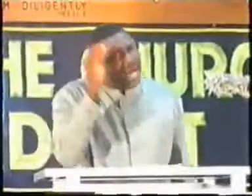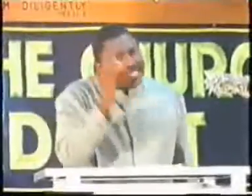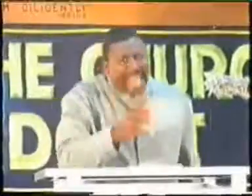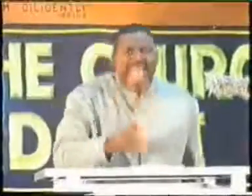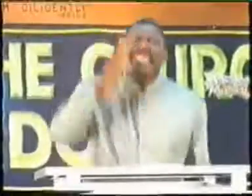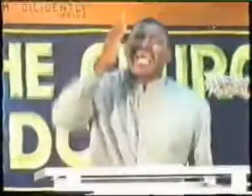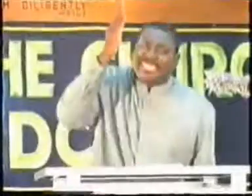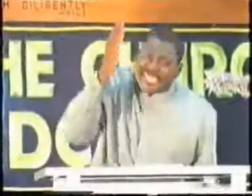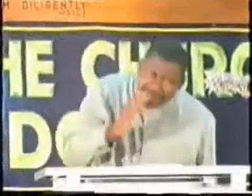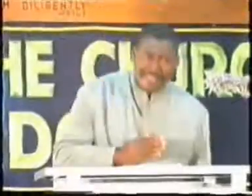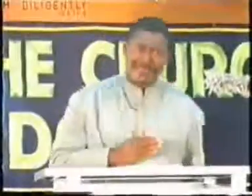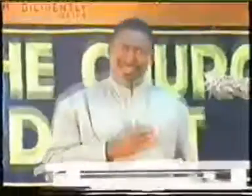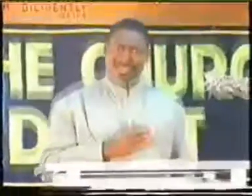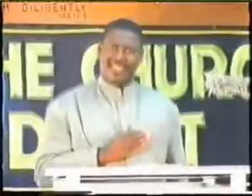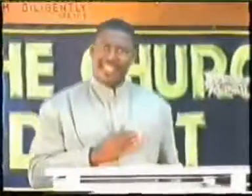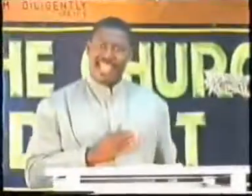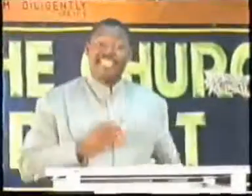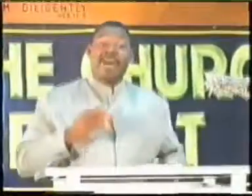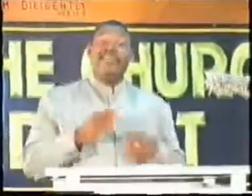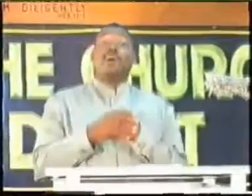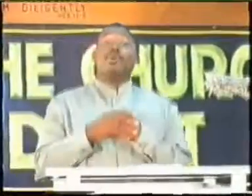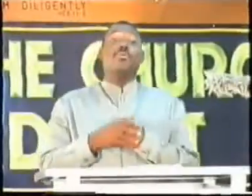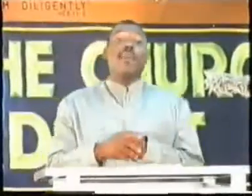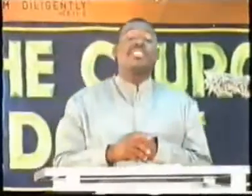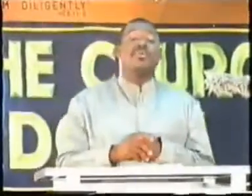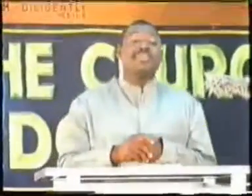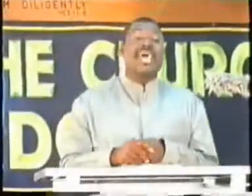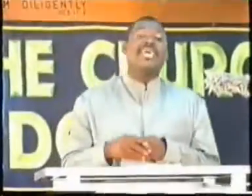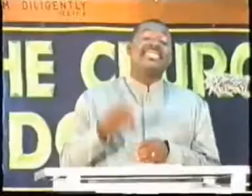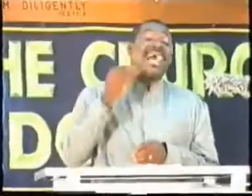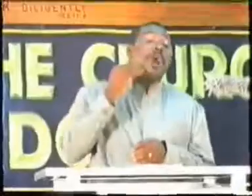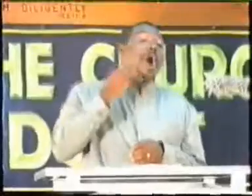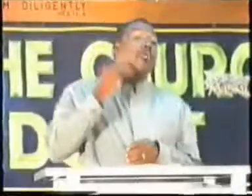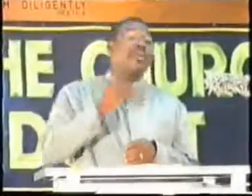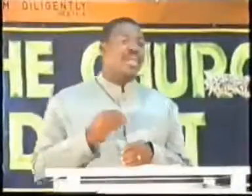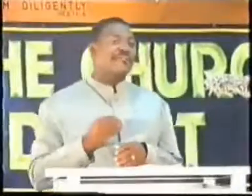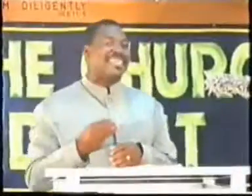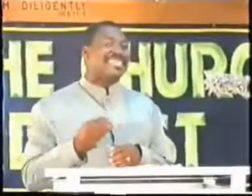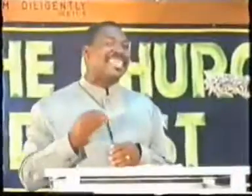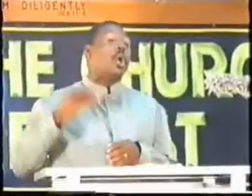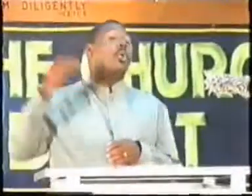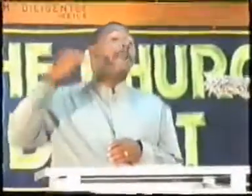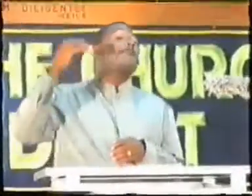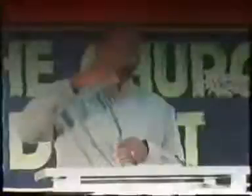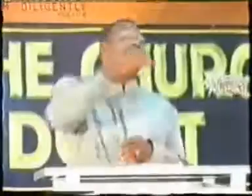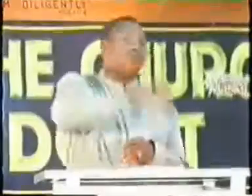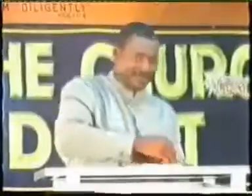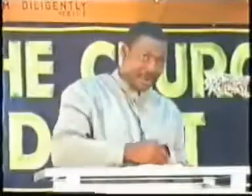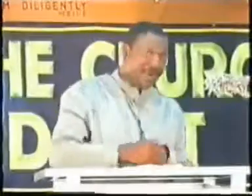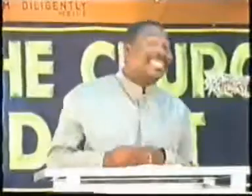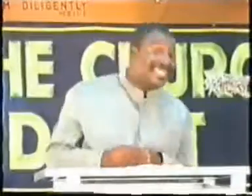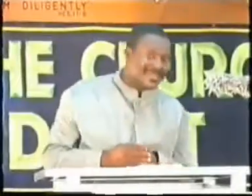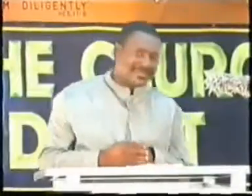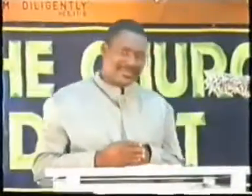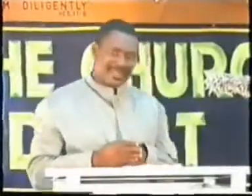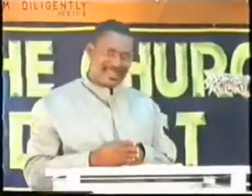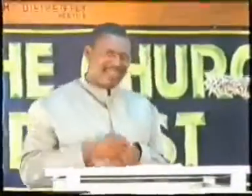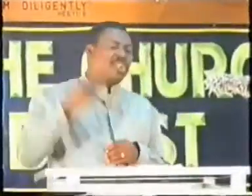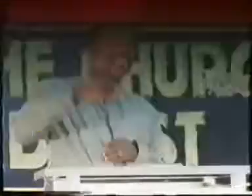oti e baasa. E biya semini. And you have been kodo baby out no say. Sika na wa wi no fantasy un compildo